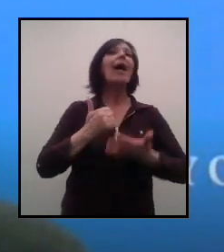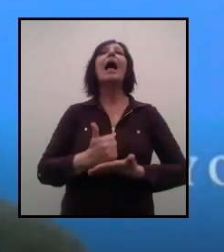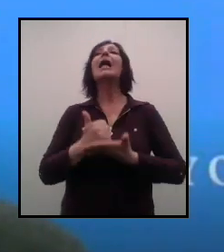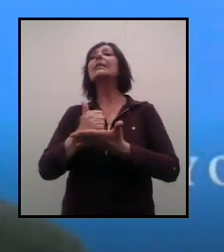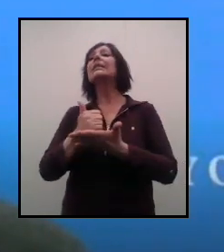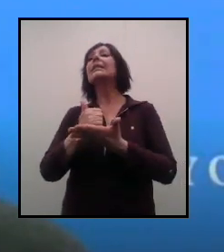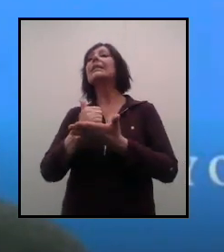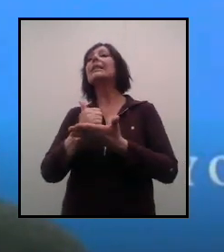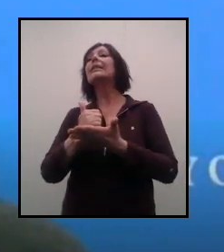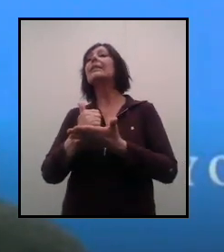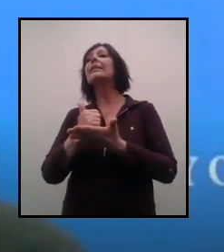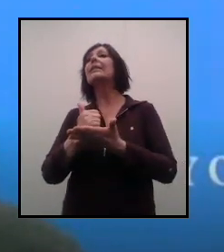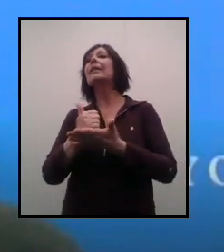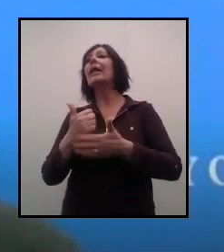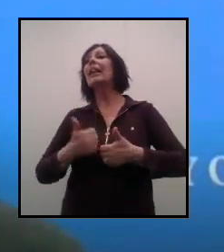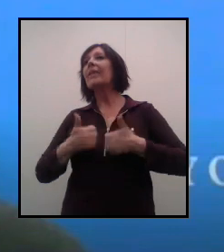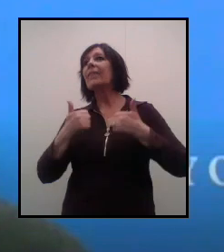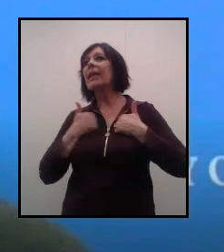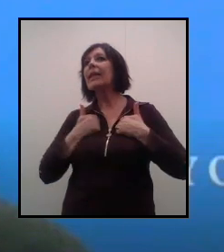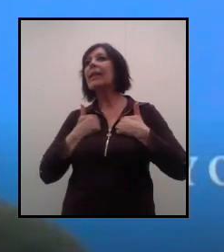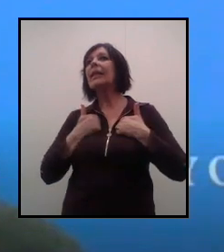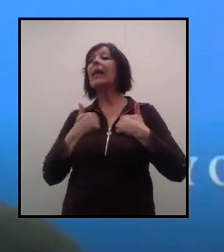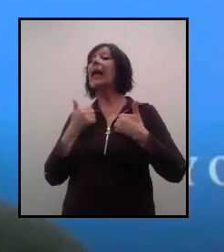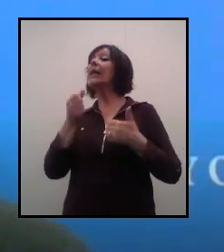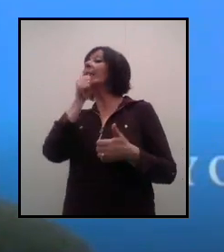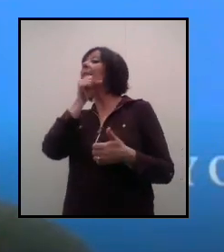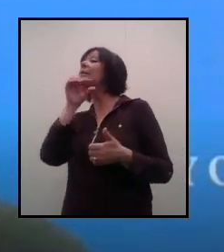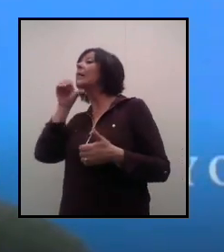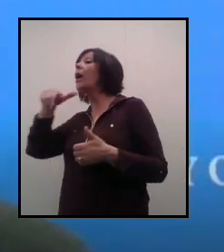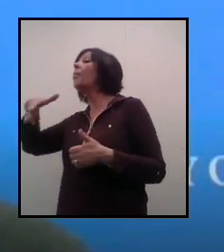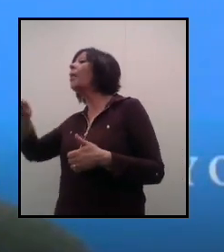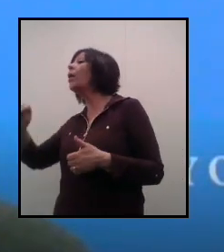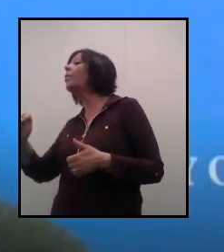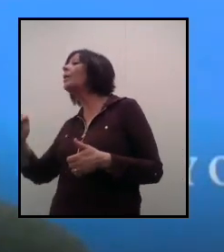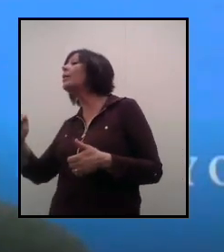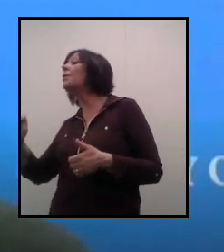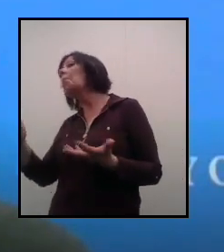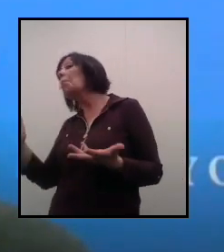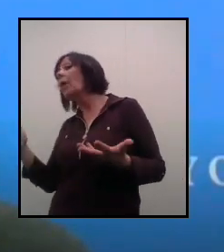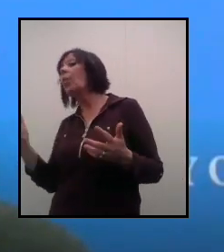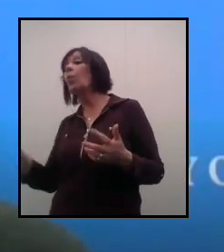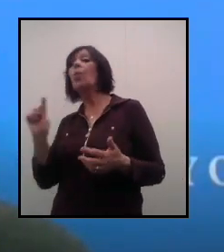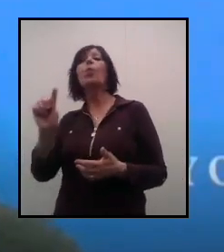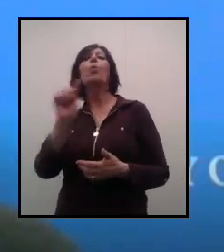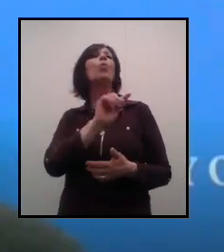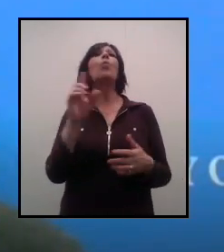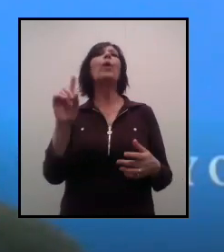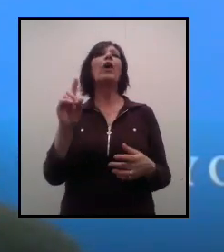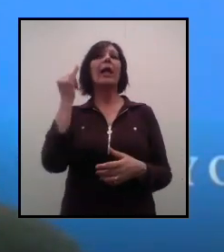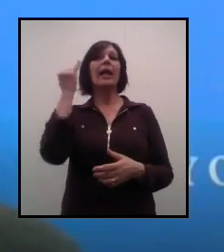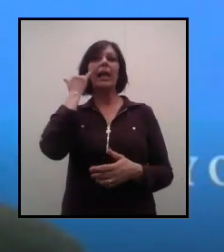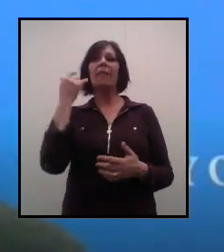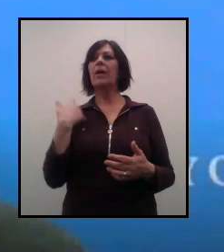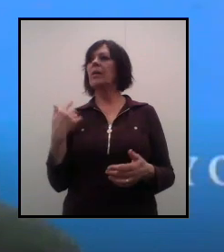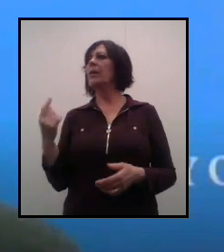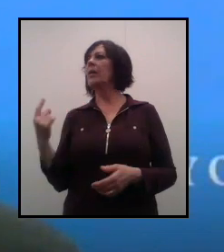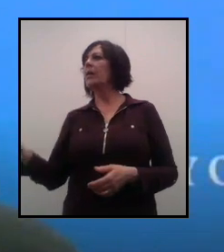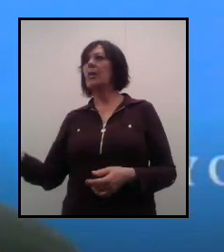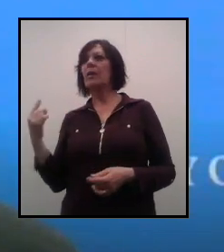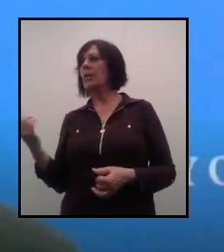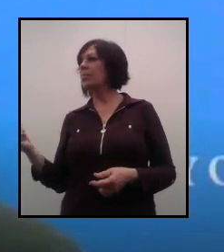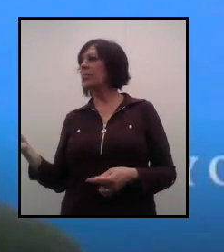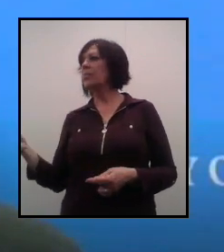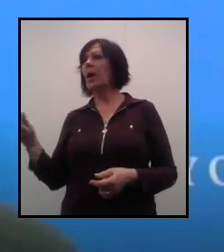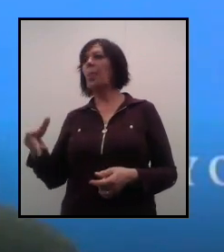residents? Are they residents of a senior apartment complex? So that if it appears that there appear like 3 or 4 new cases come in and it's a